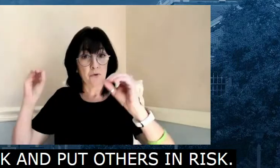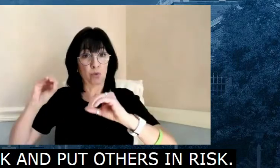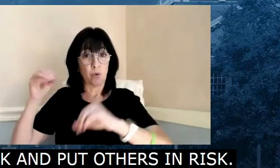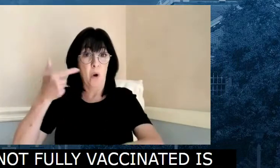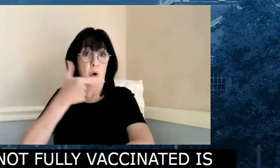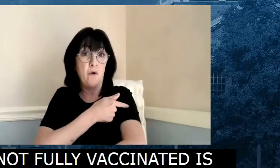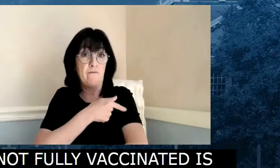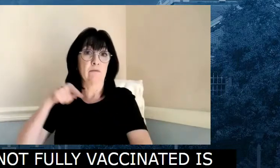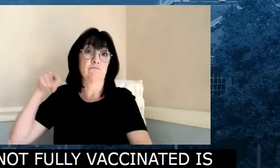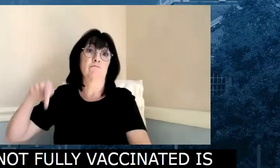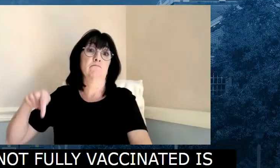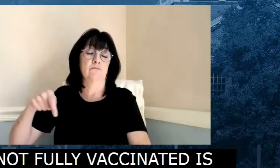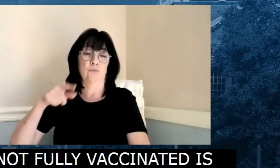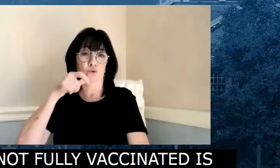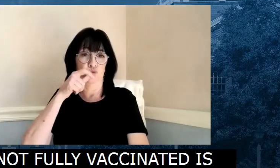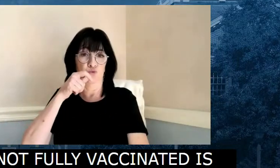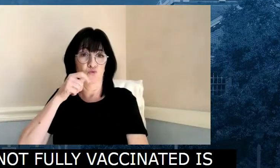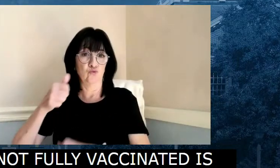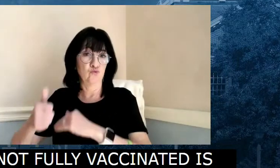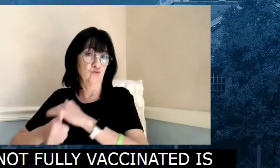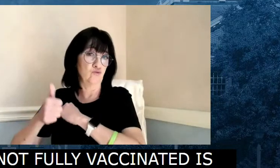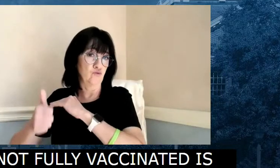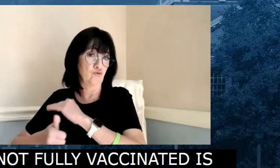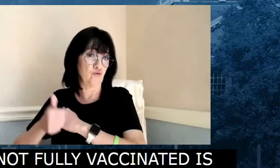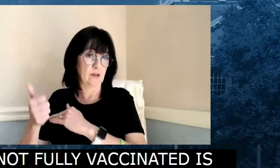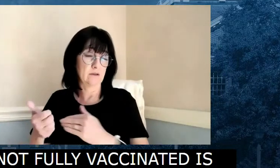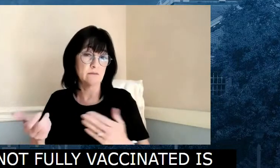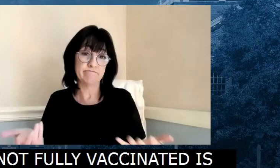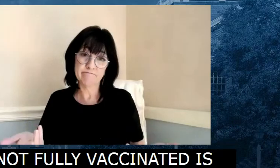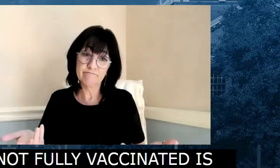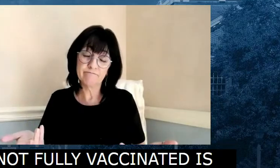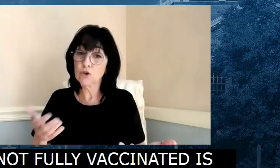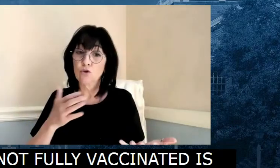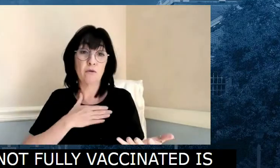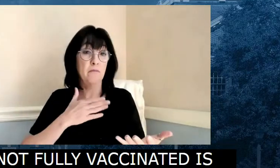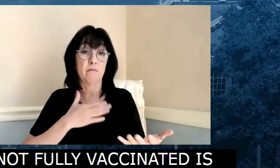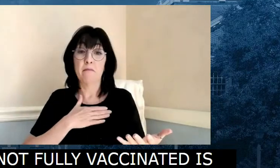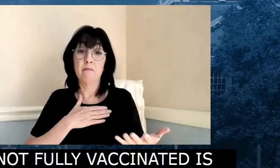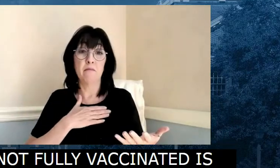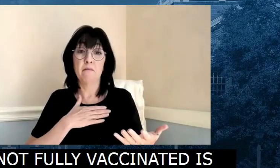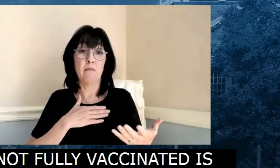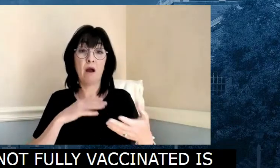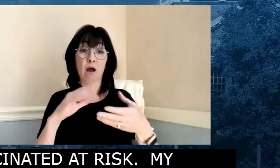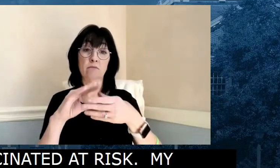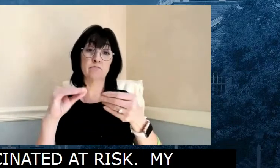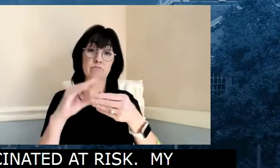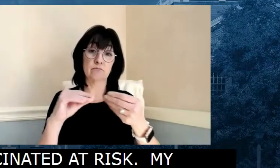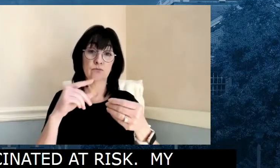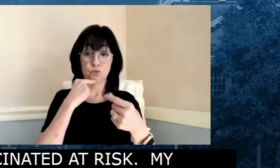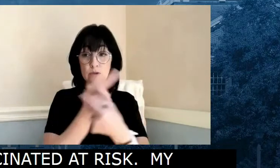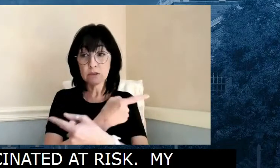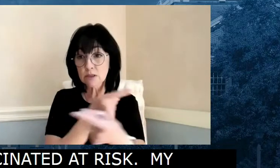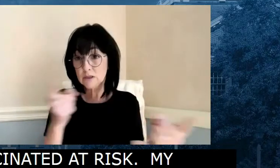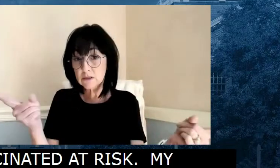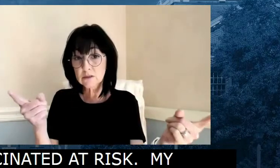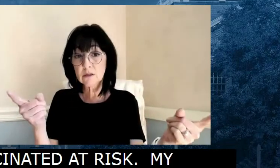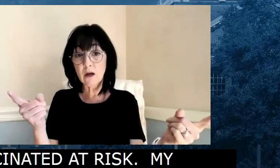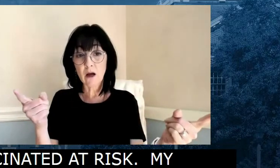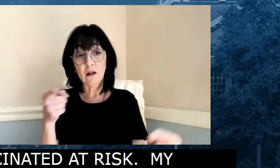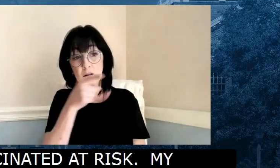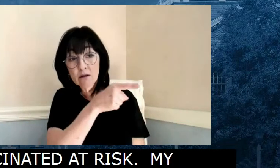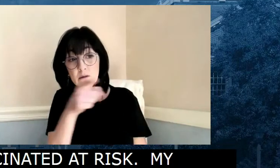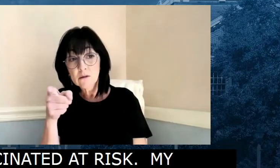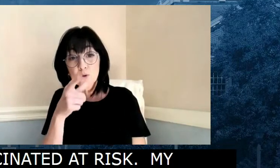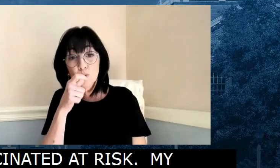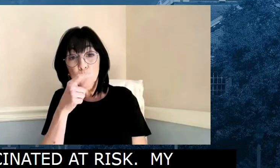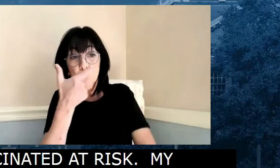the vaccinated and the unvaccinated. And so my message for those who have been vaccinated is, thank God you've